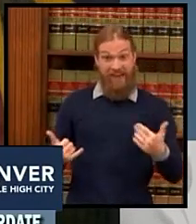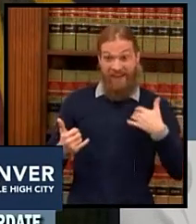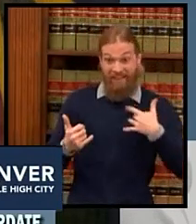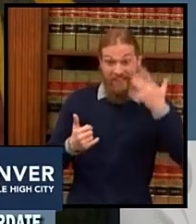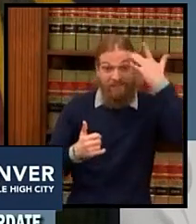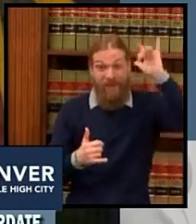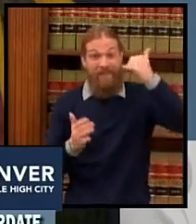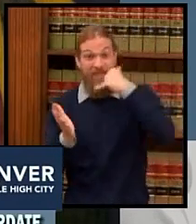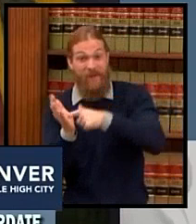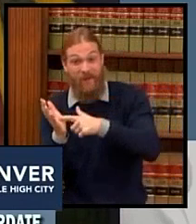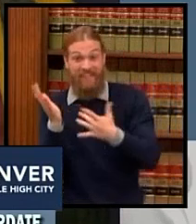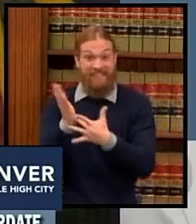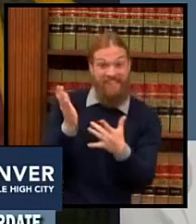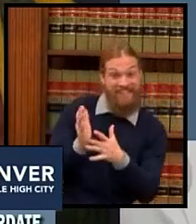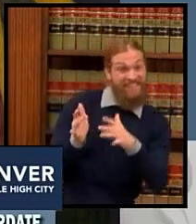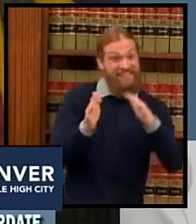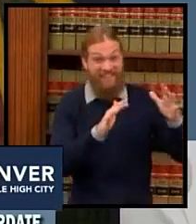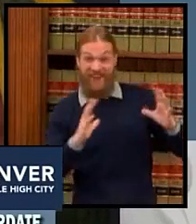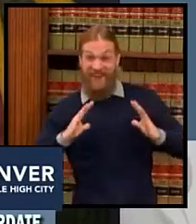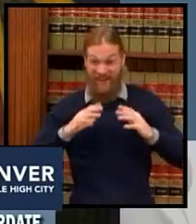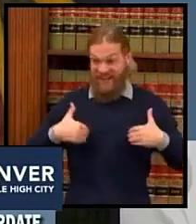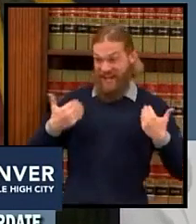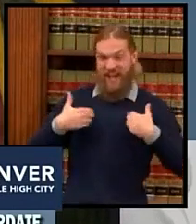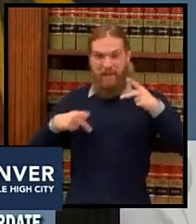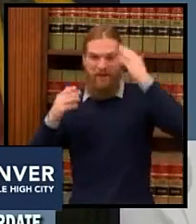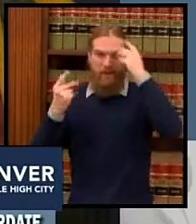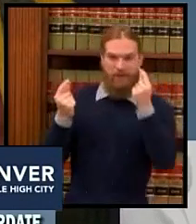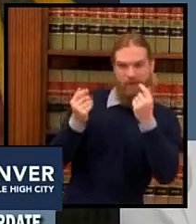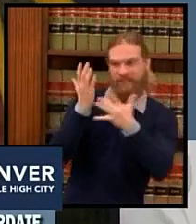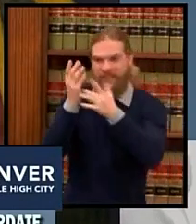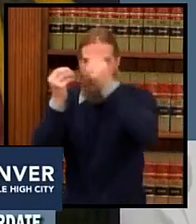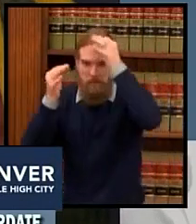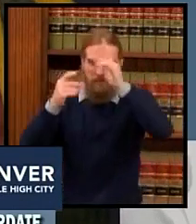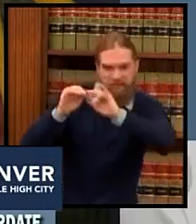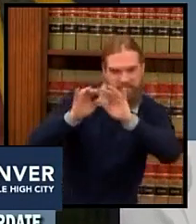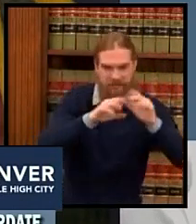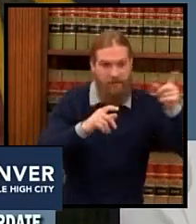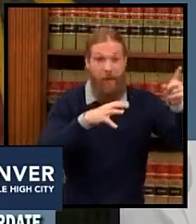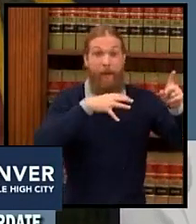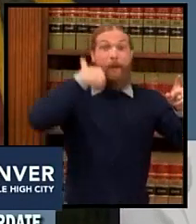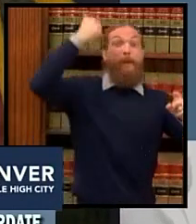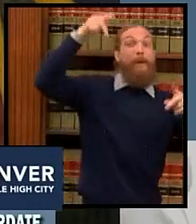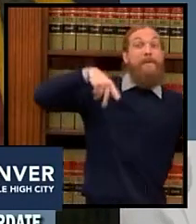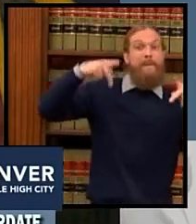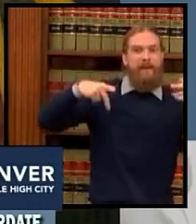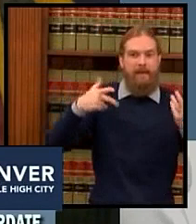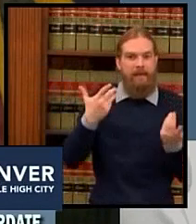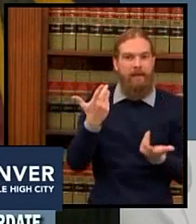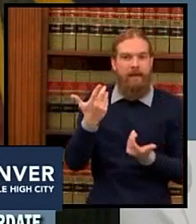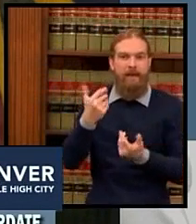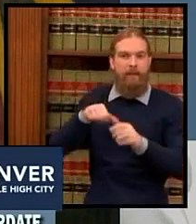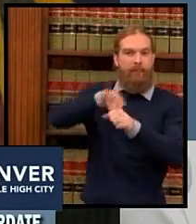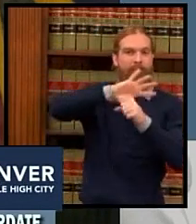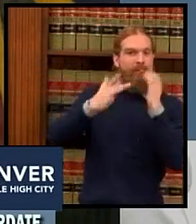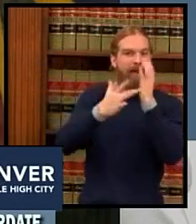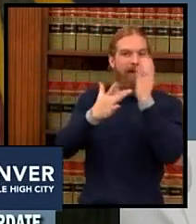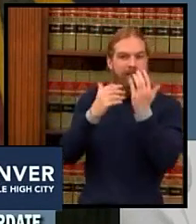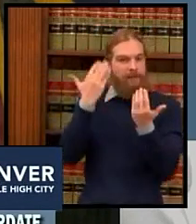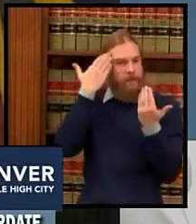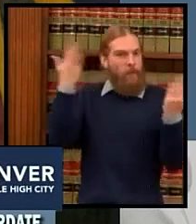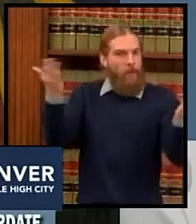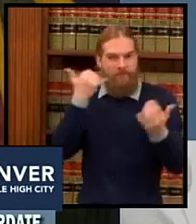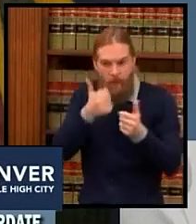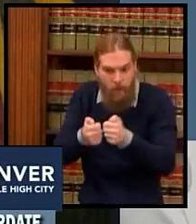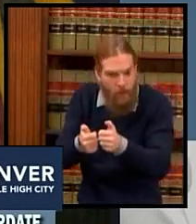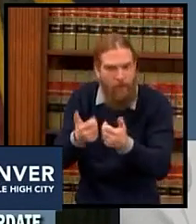our older adult family members and neighbors don't use that technology. And so we can't take for granted. They see on the news people getting shots and they don't know